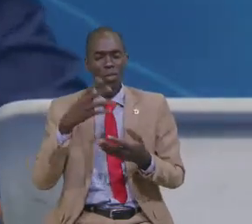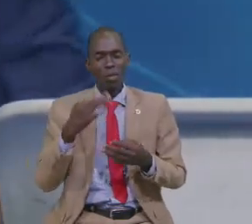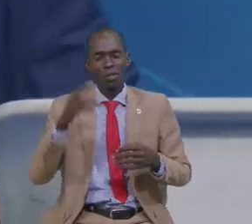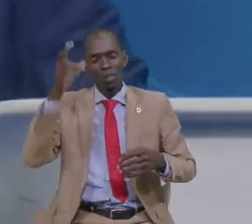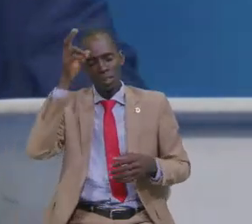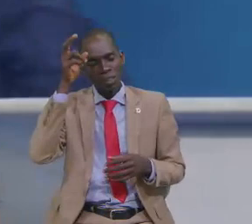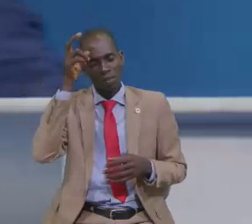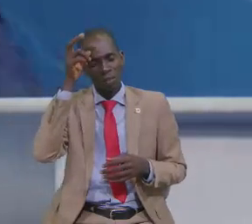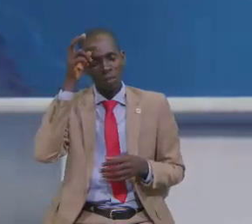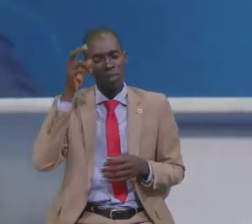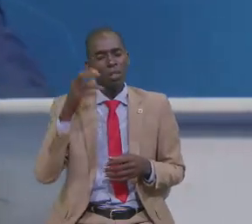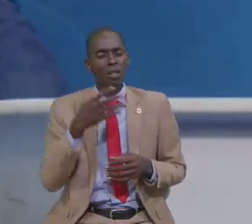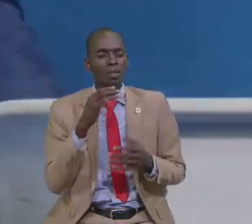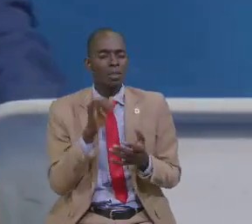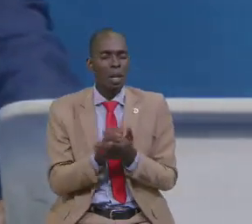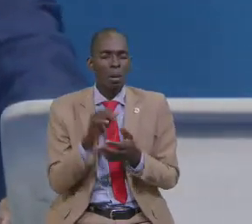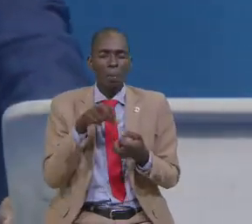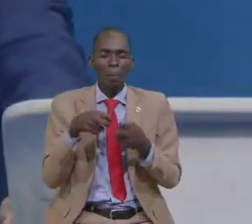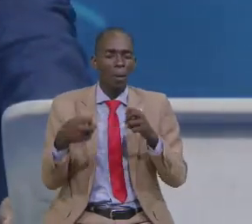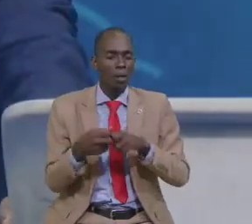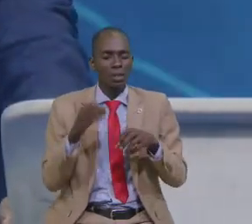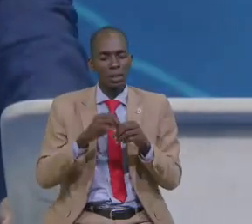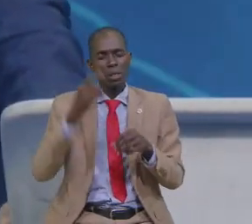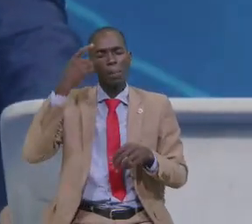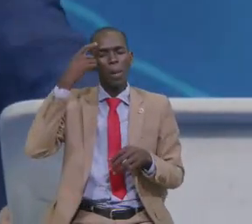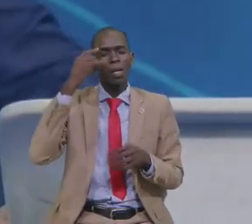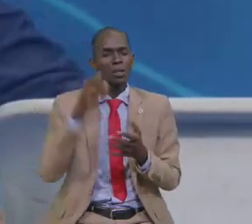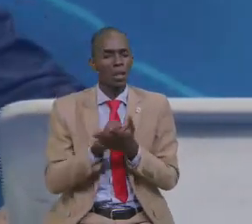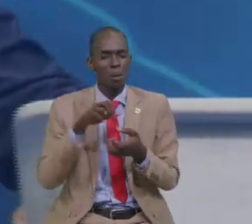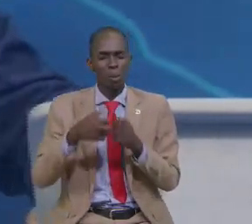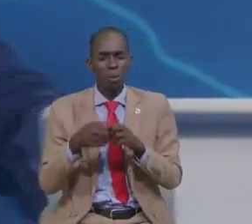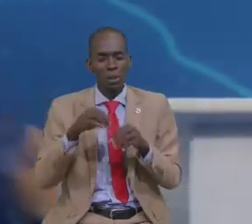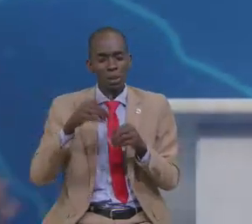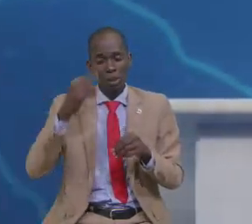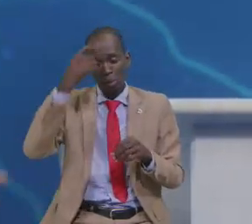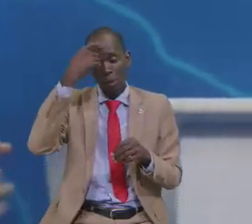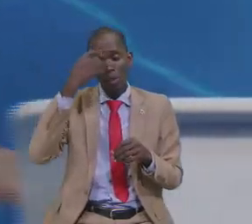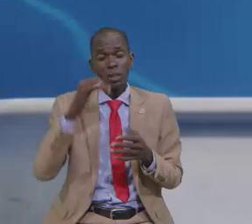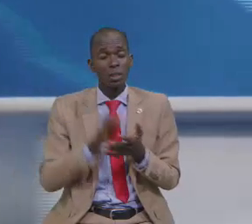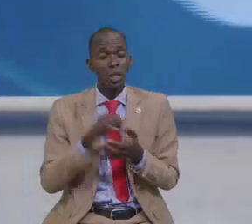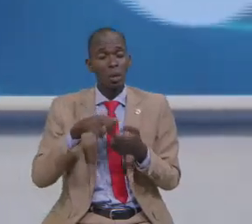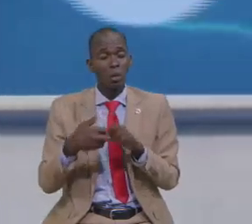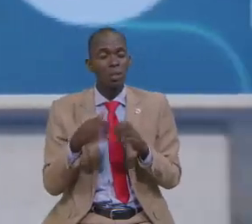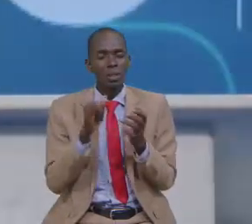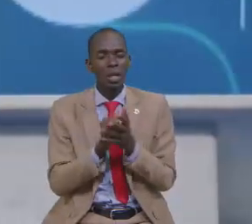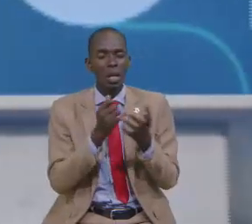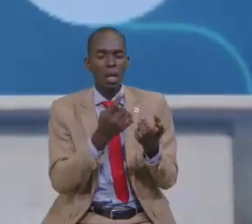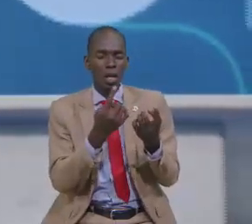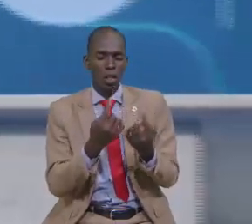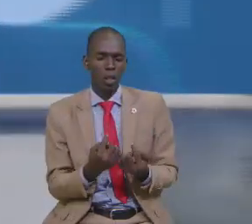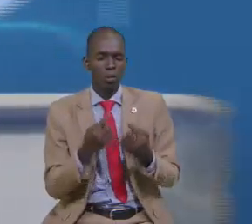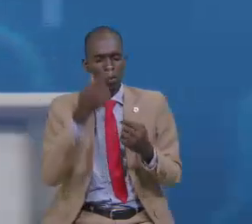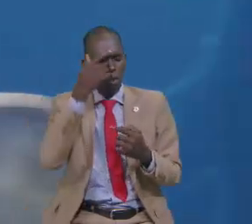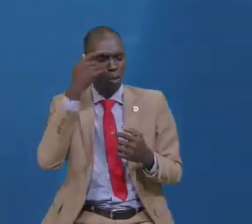Satan that problem in the mind that problem in the brain and the problem that came as a result